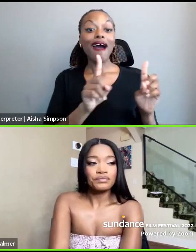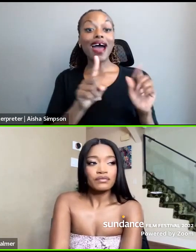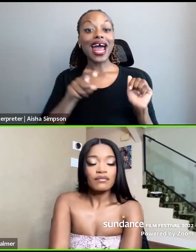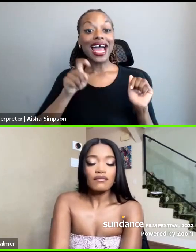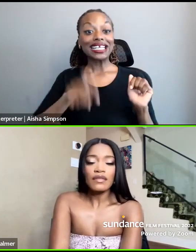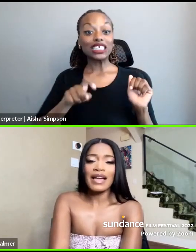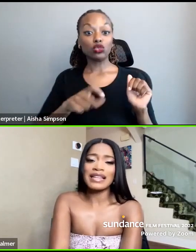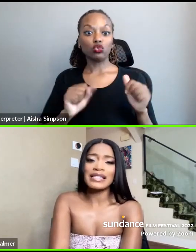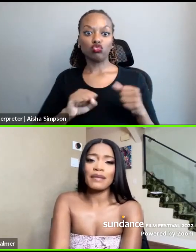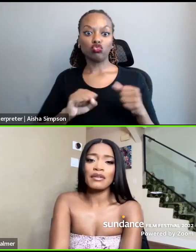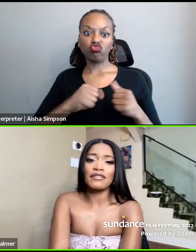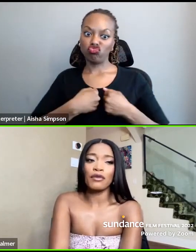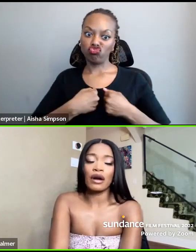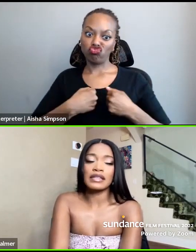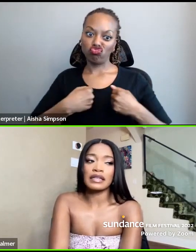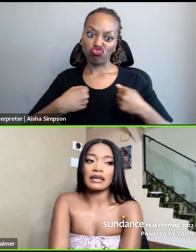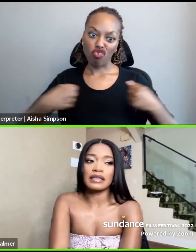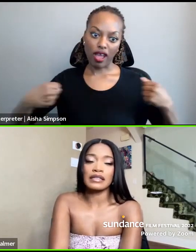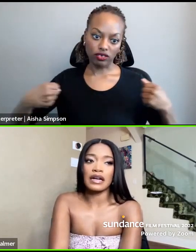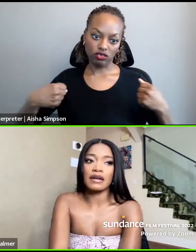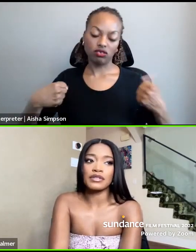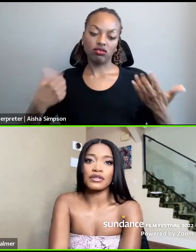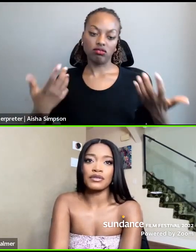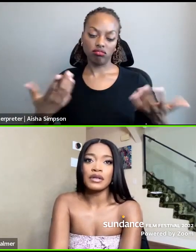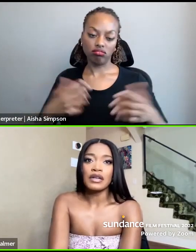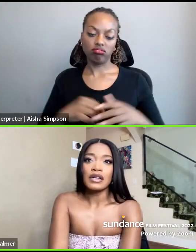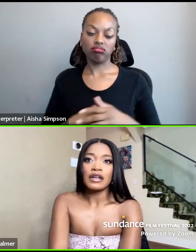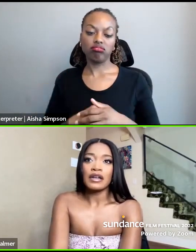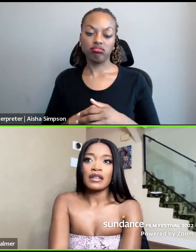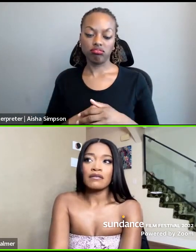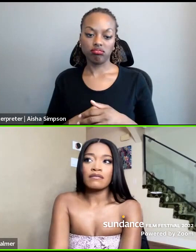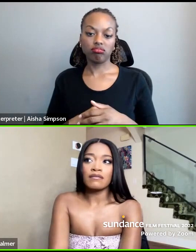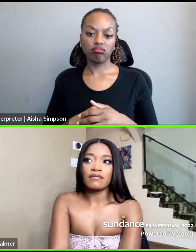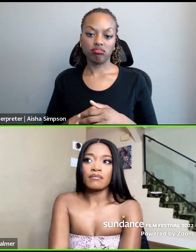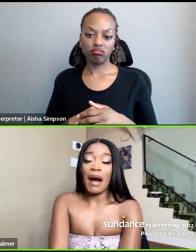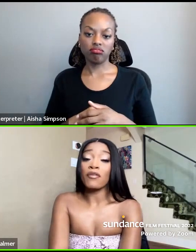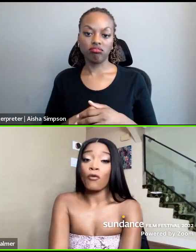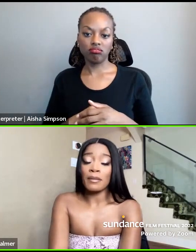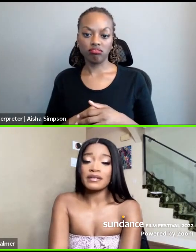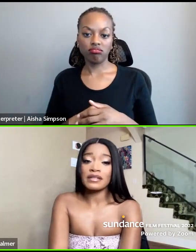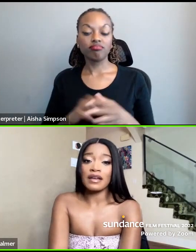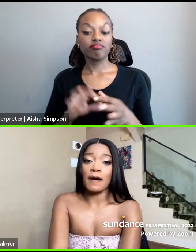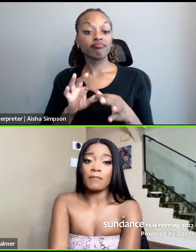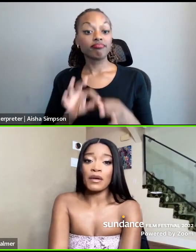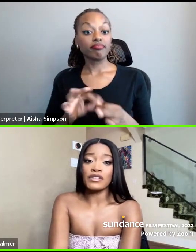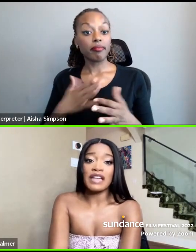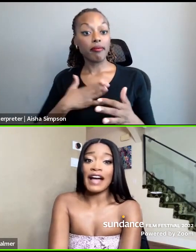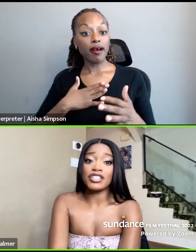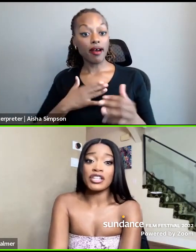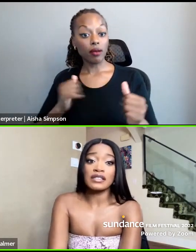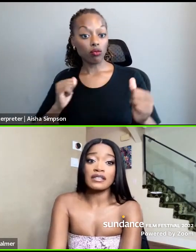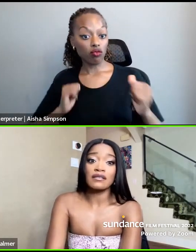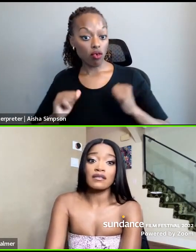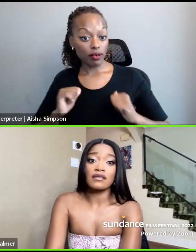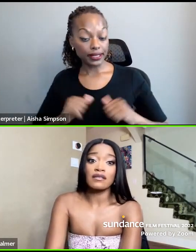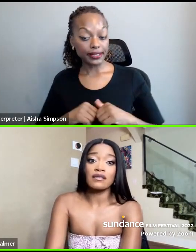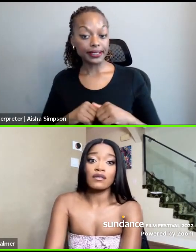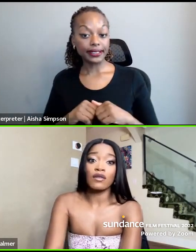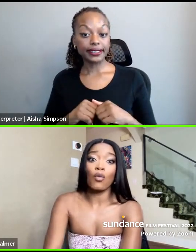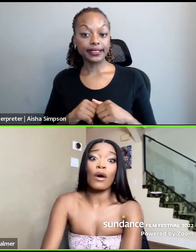stretch, as I said before, as it comes to my performance. It was not